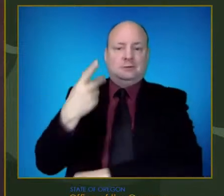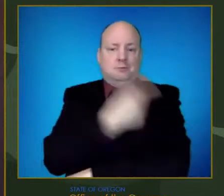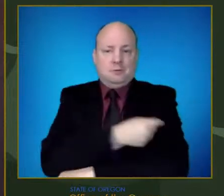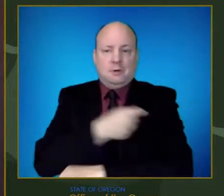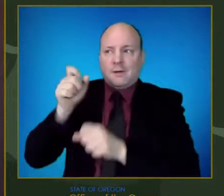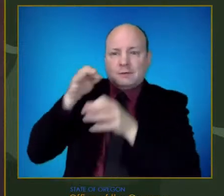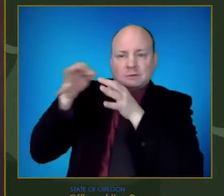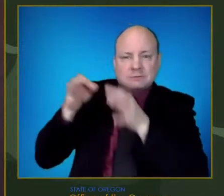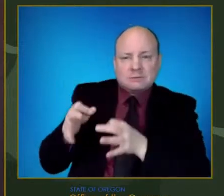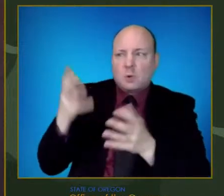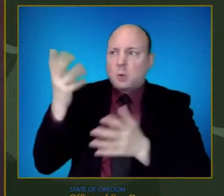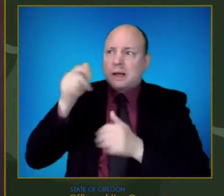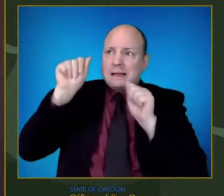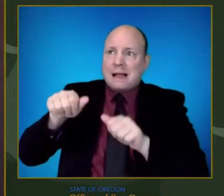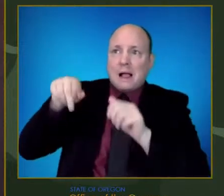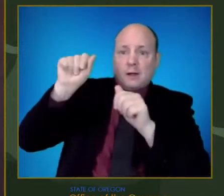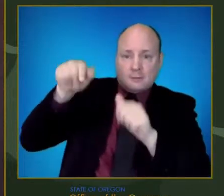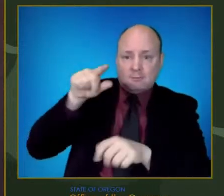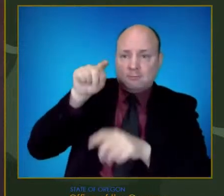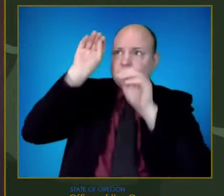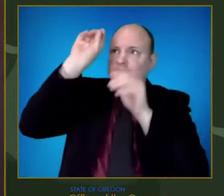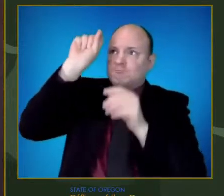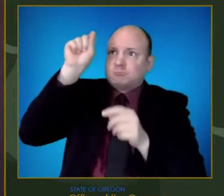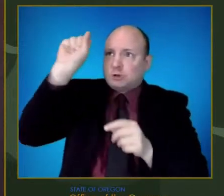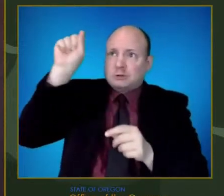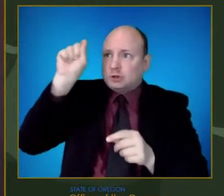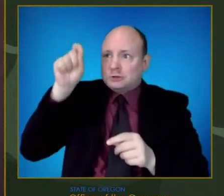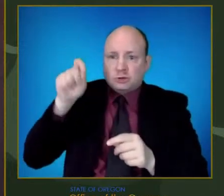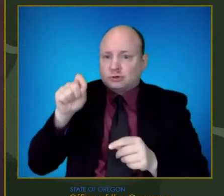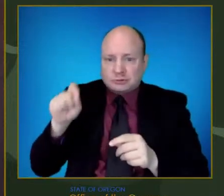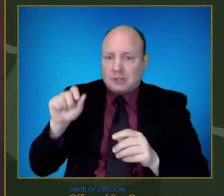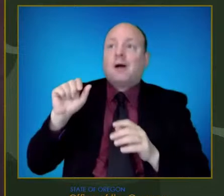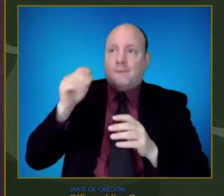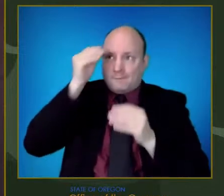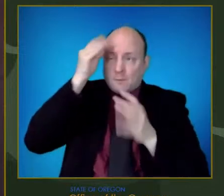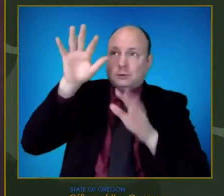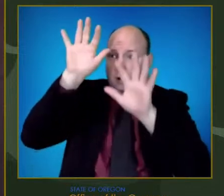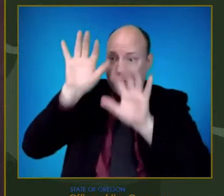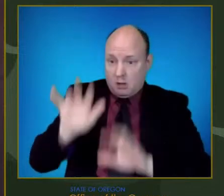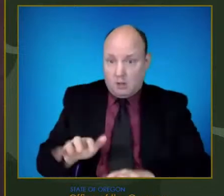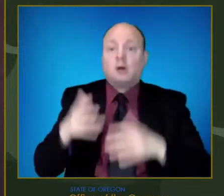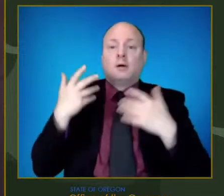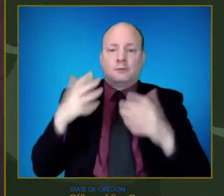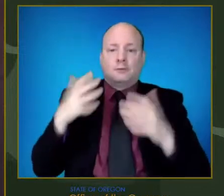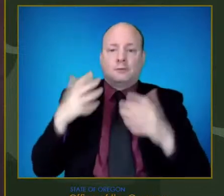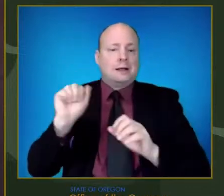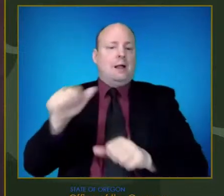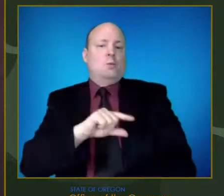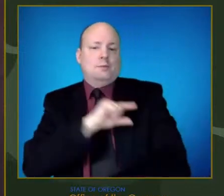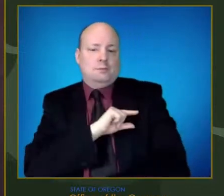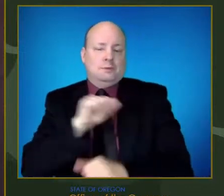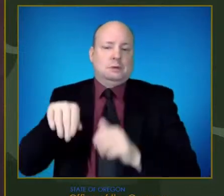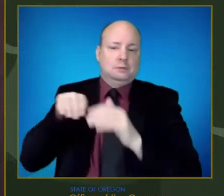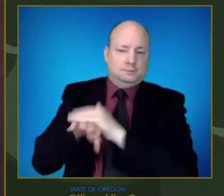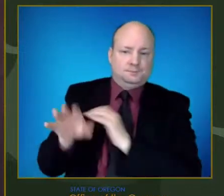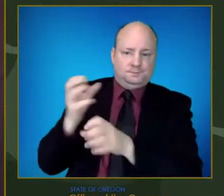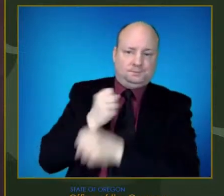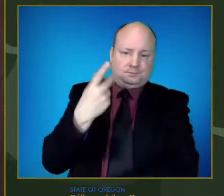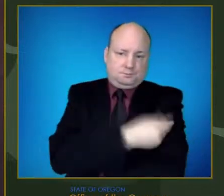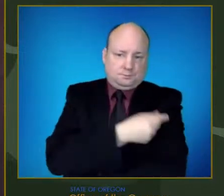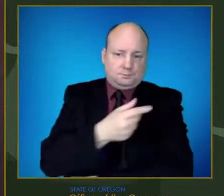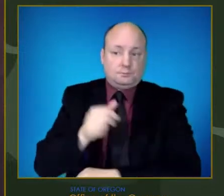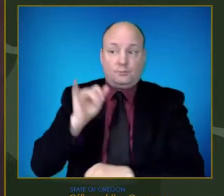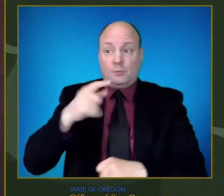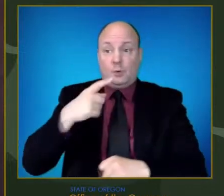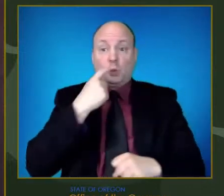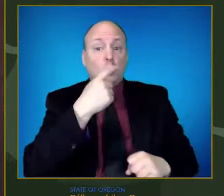accessible to them. That's why today I'm announcing that the household family members of frontline workers will